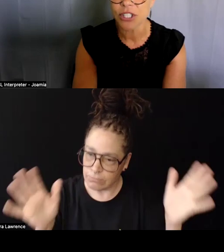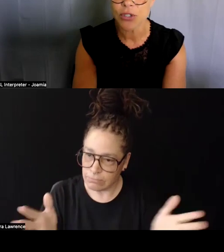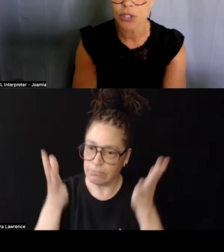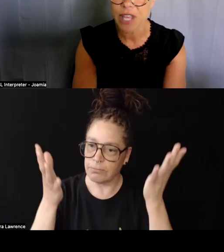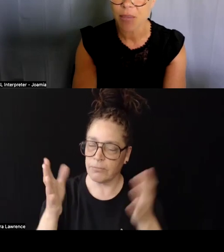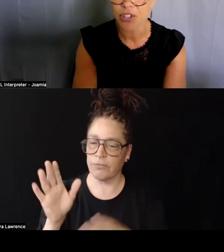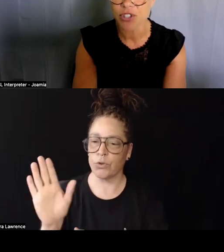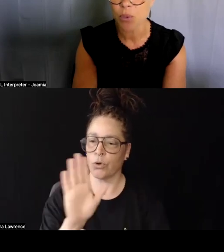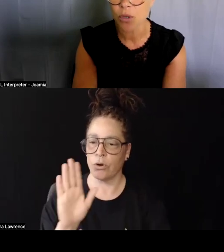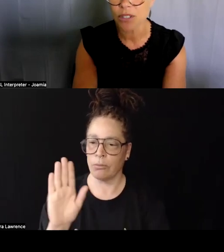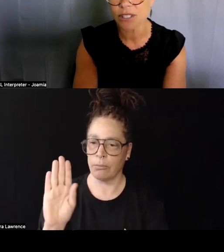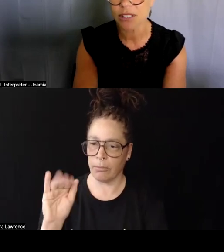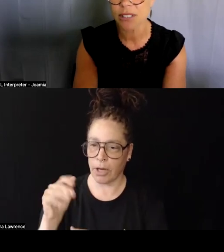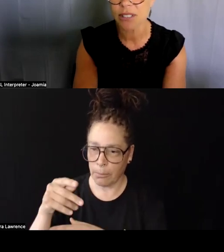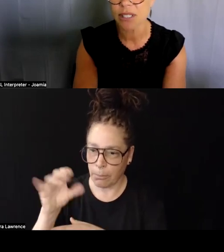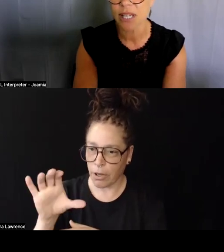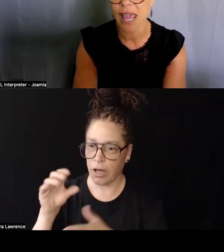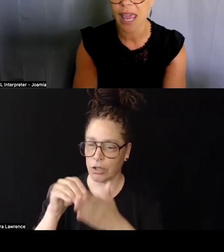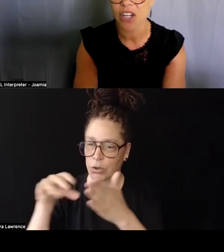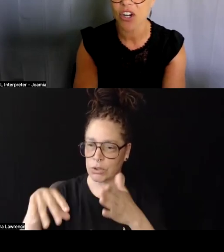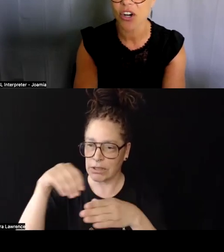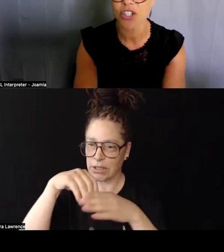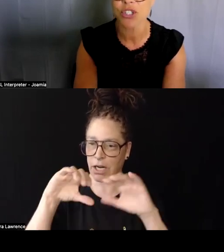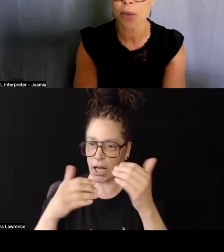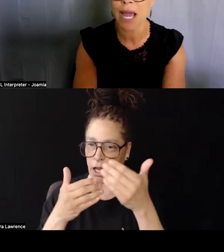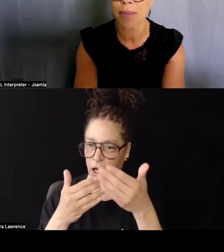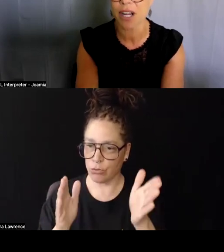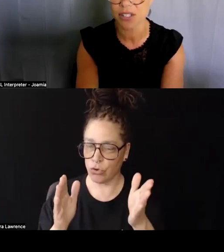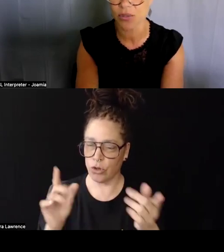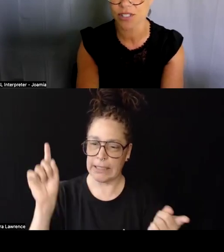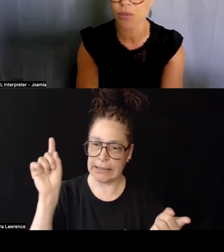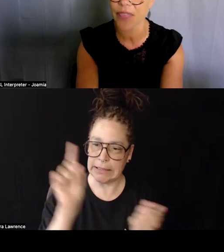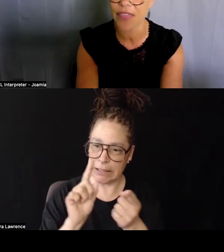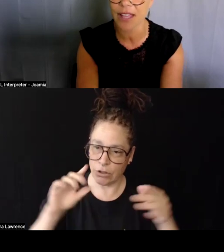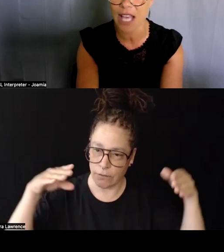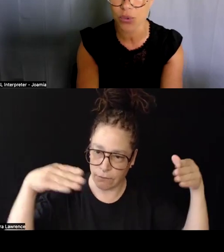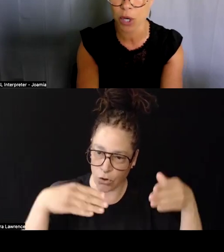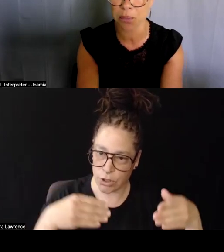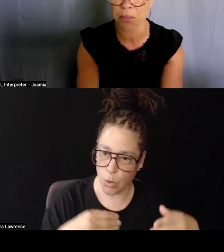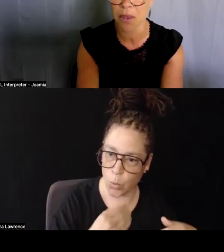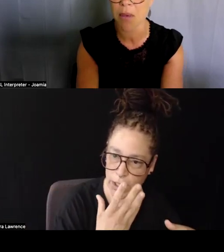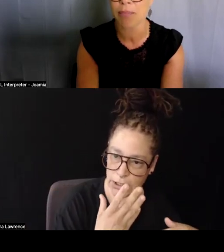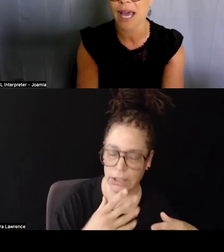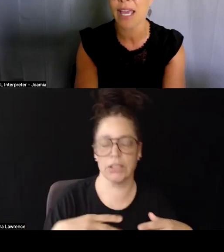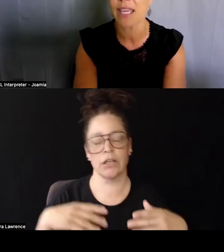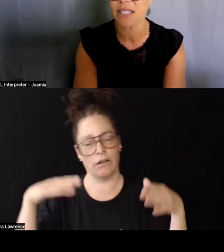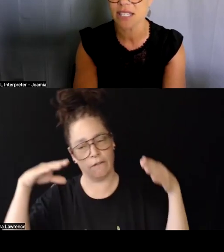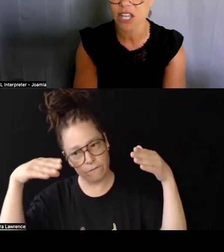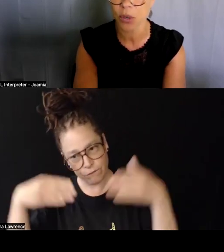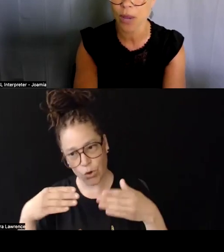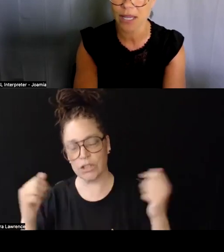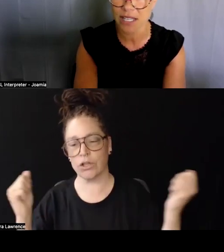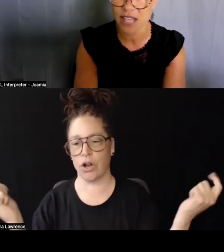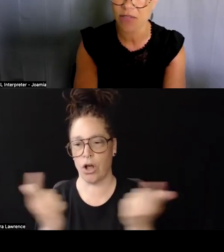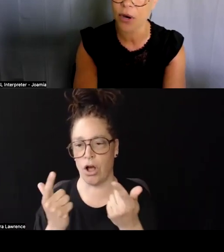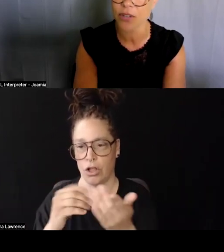for you to be able to support and encourage your BIPOC student within the classroom by